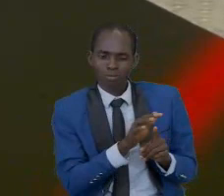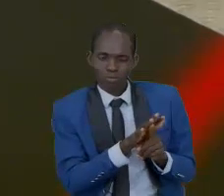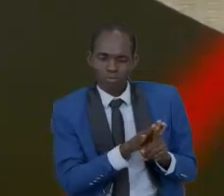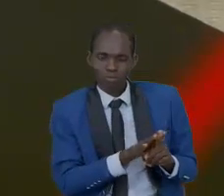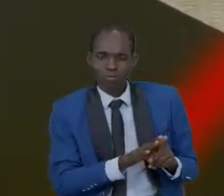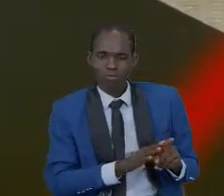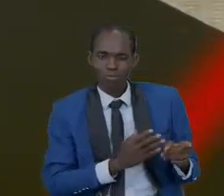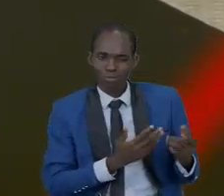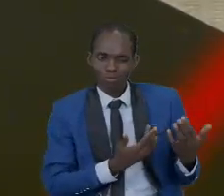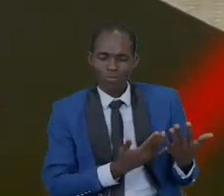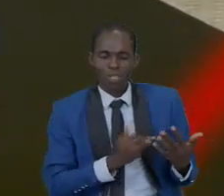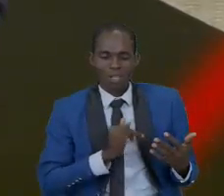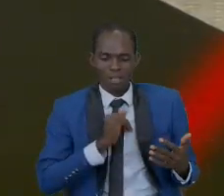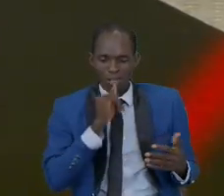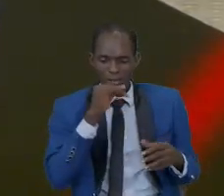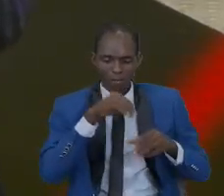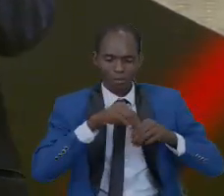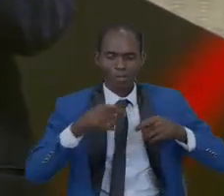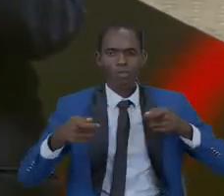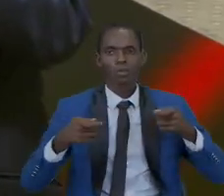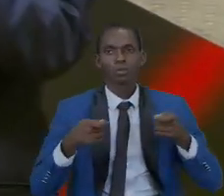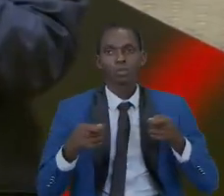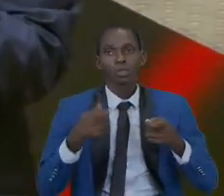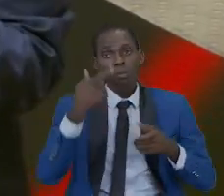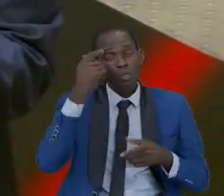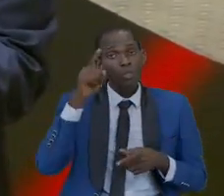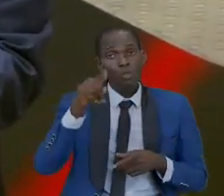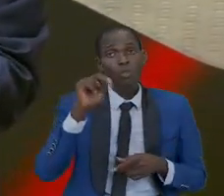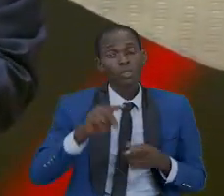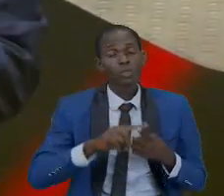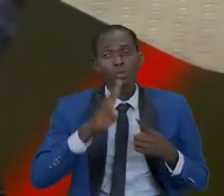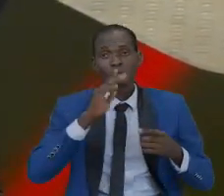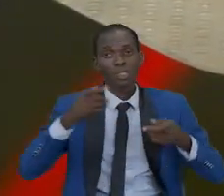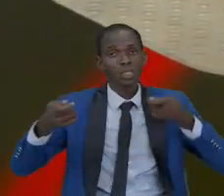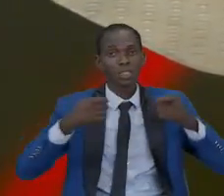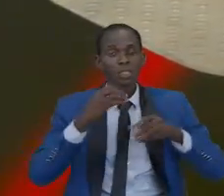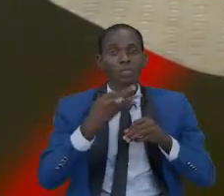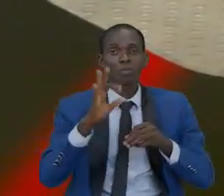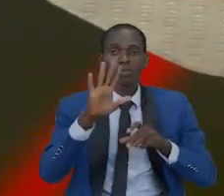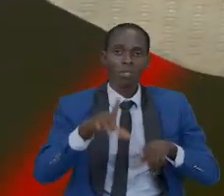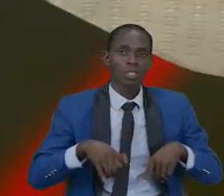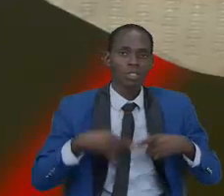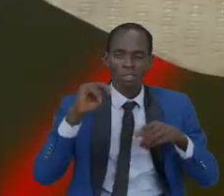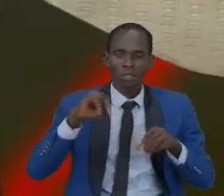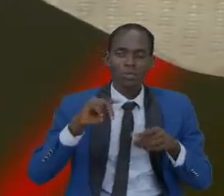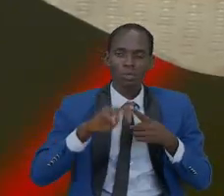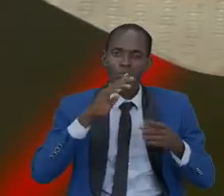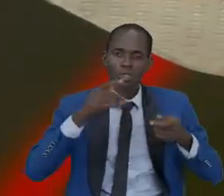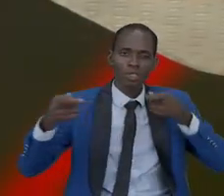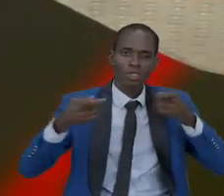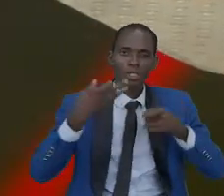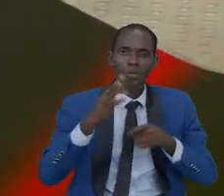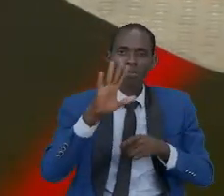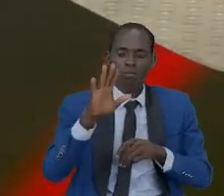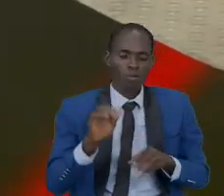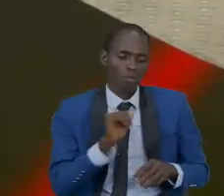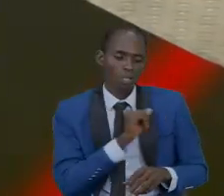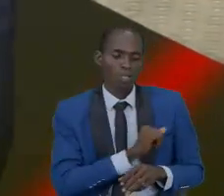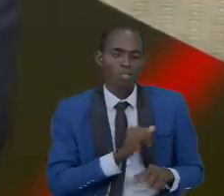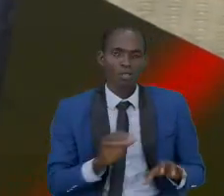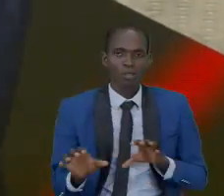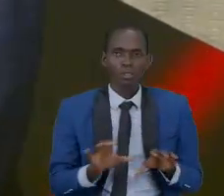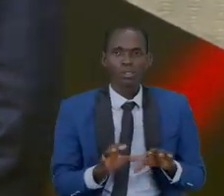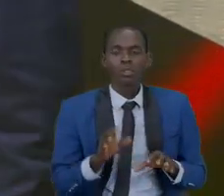down I'm in charge because you have to be in charge of your life you have to be in charge of Your Action you have to be in charge